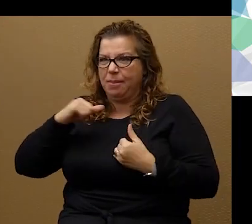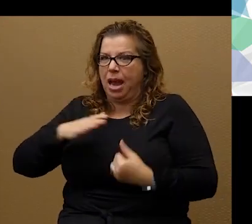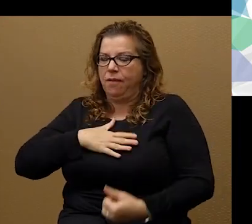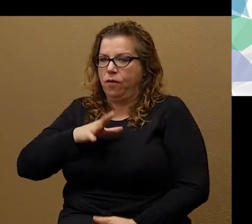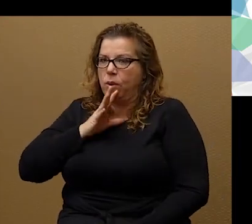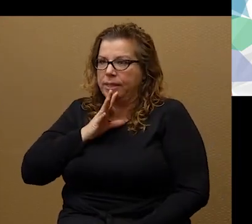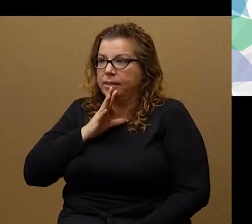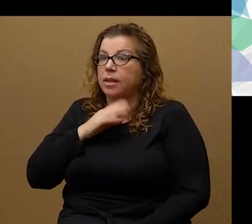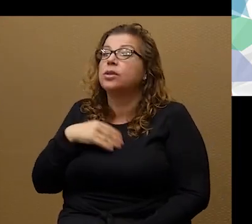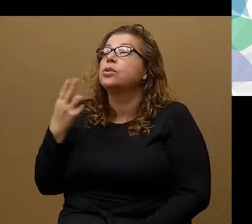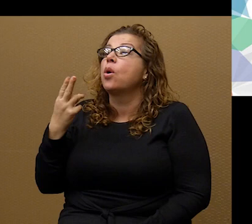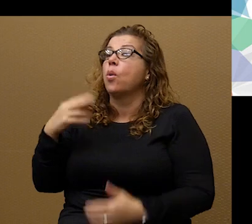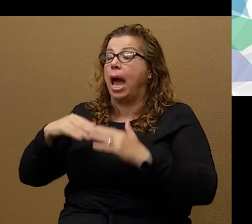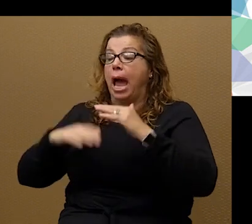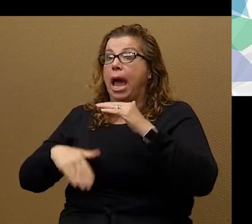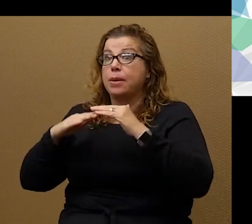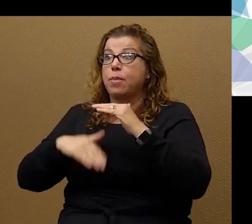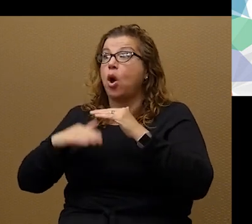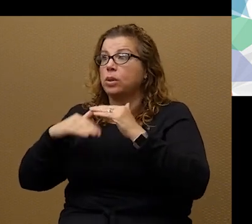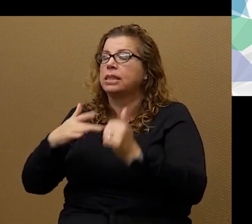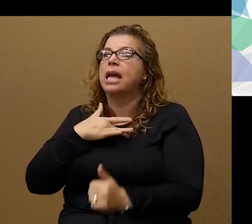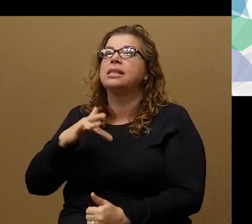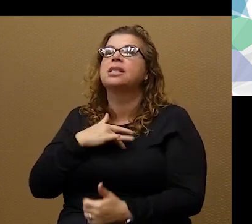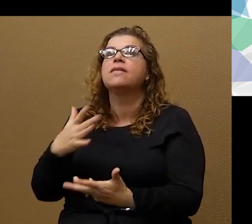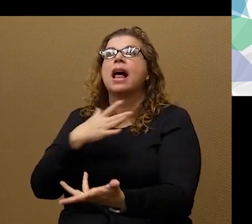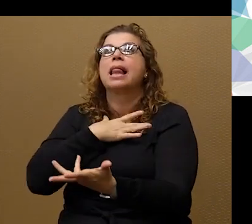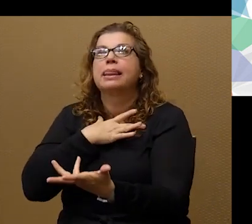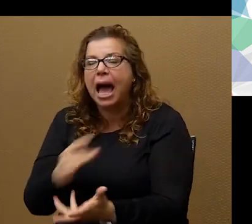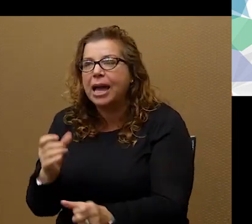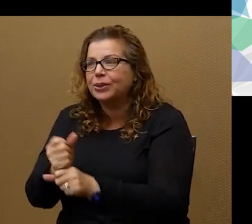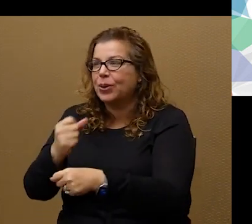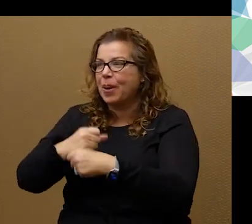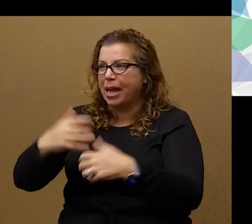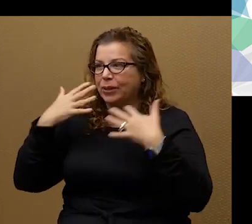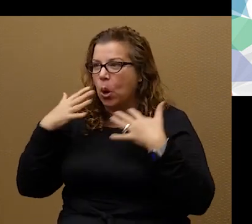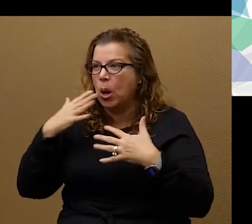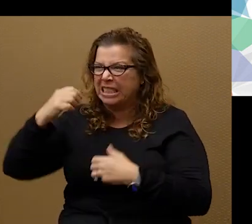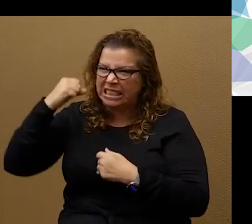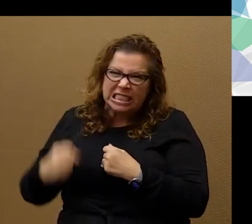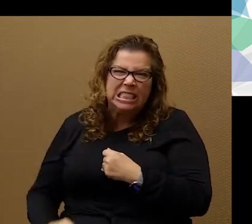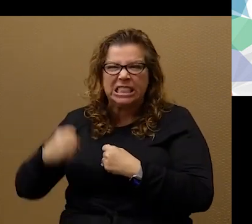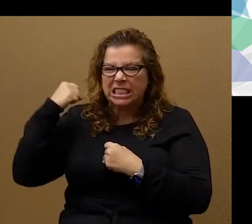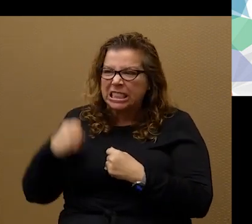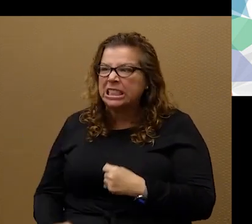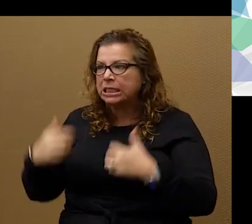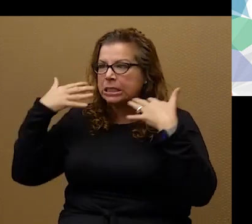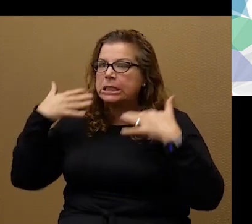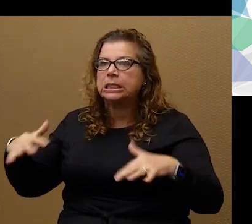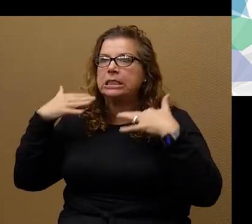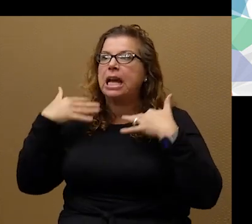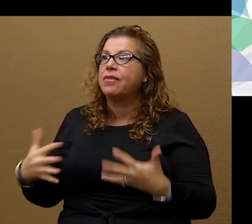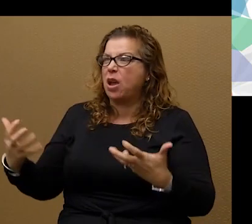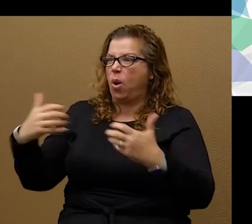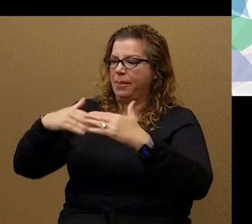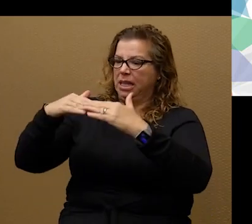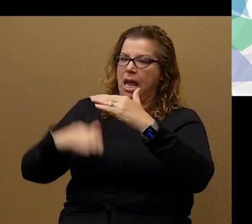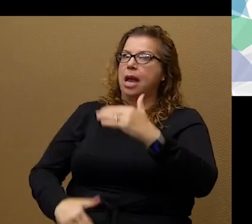seek those noisy environments. They like to make noise, and then they make loud,